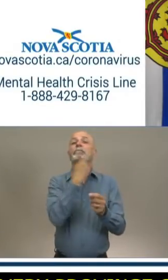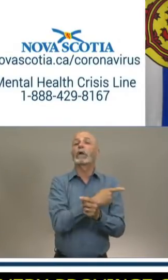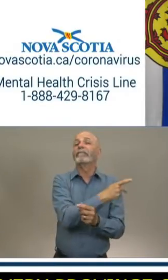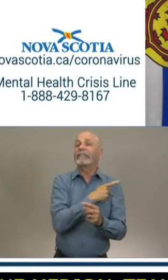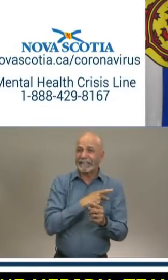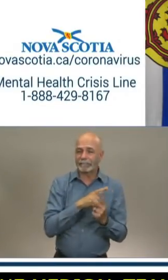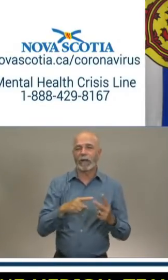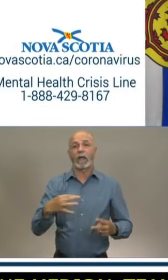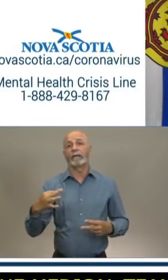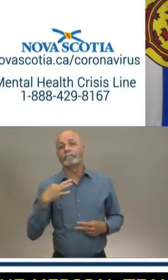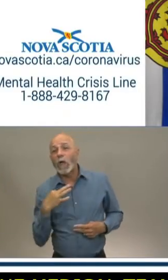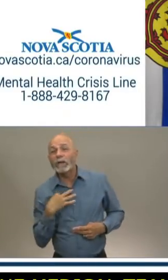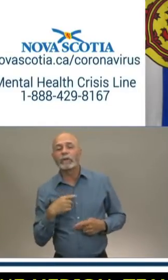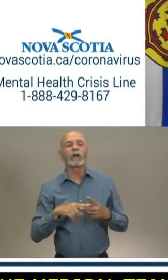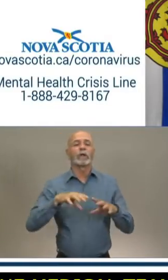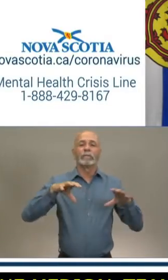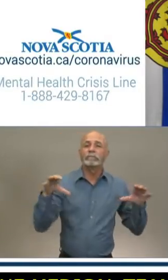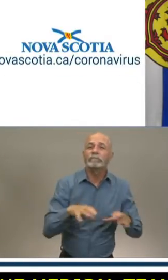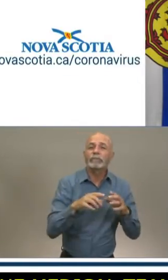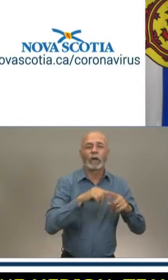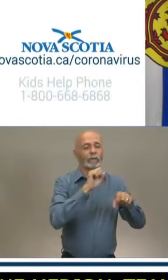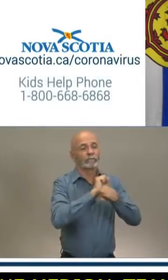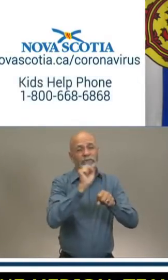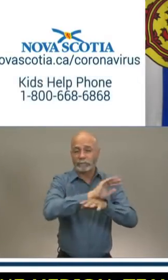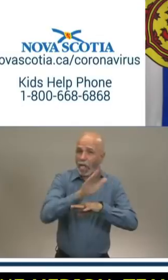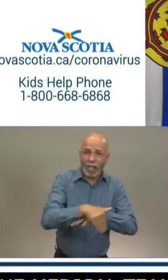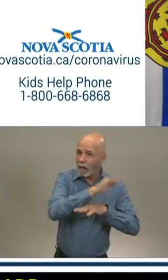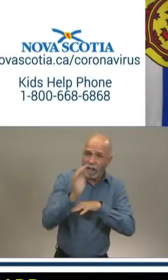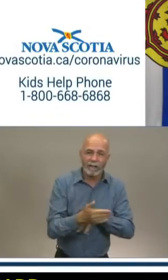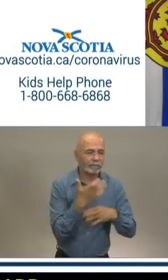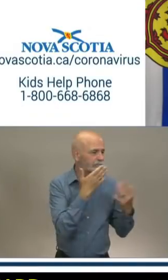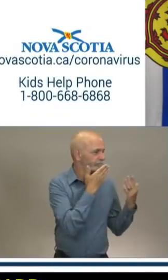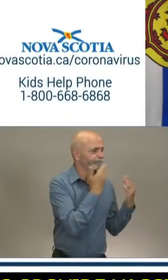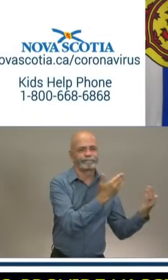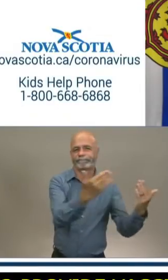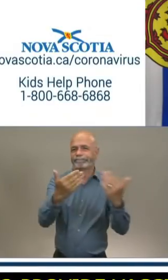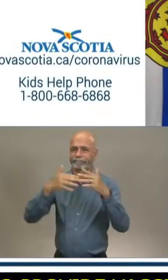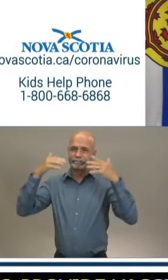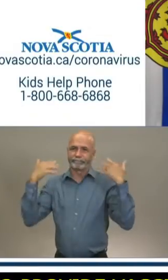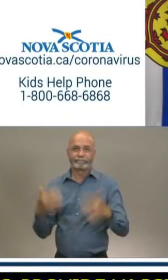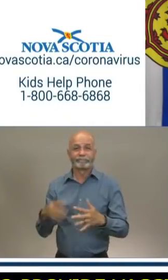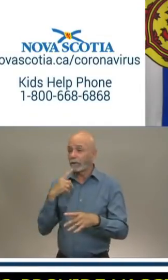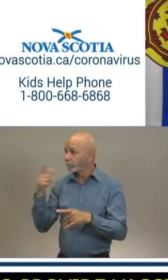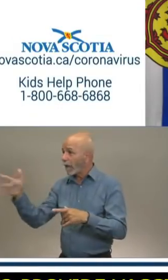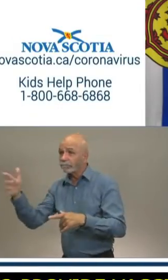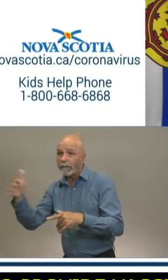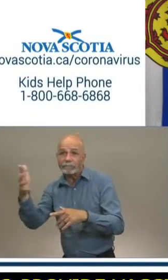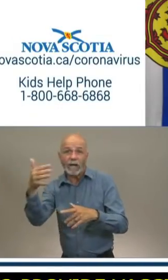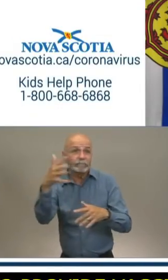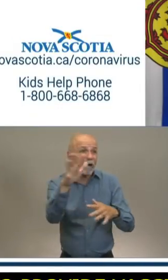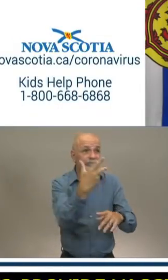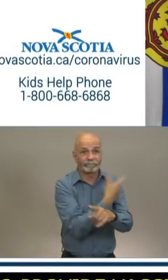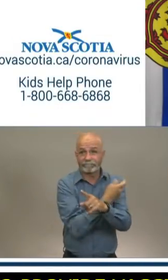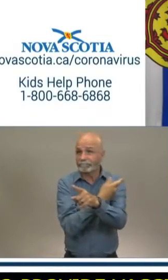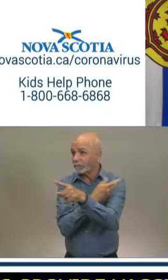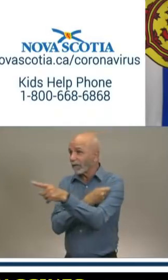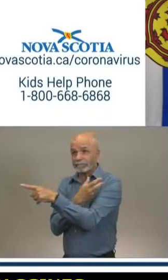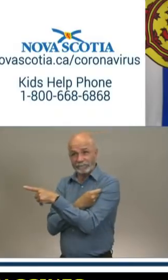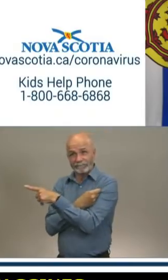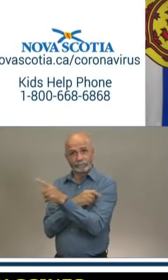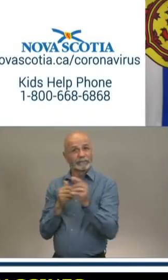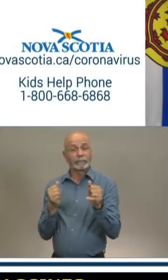vaccines, and to all of you for getting your vaccines. If you have not yet received your first dose, we are ramping up our